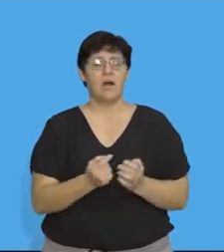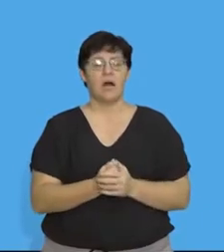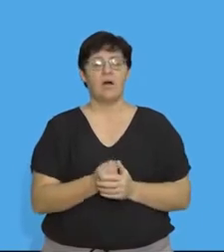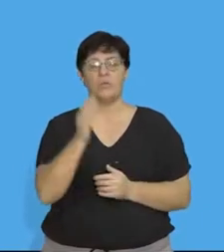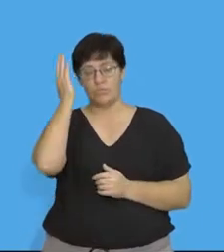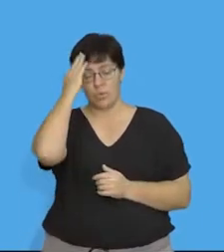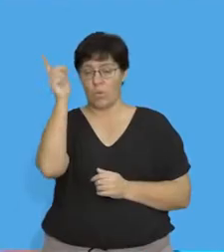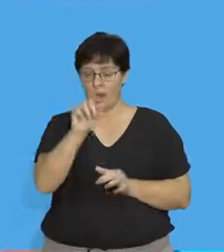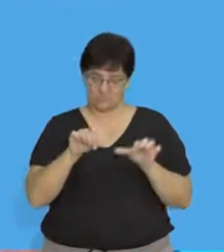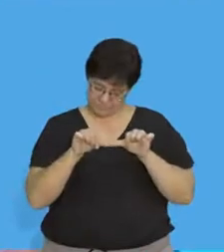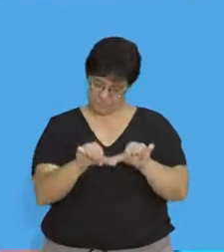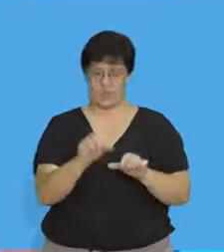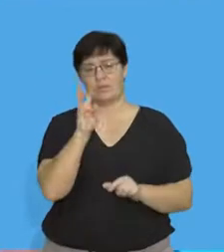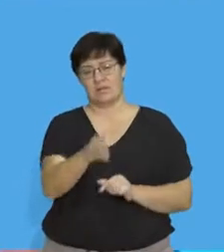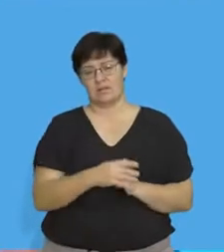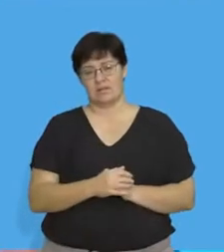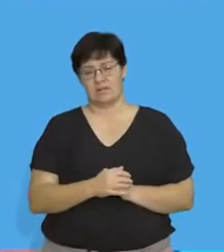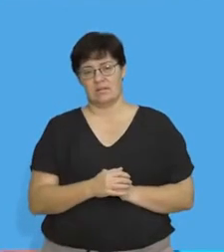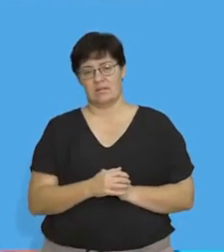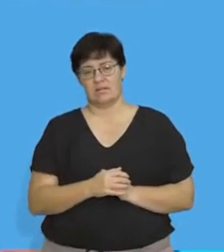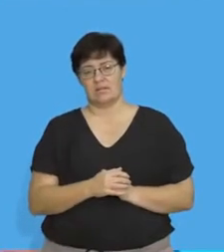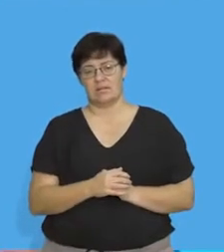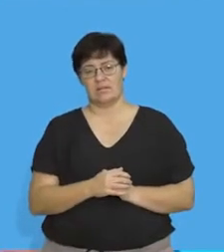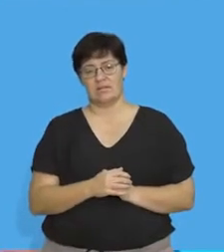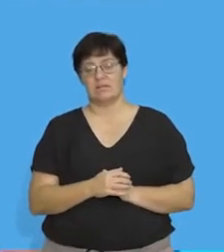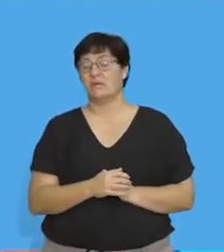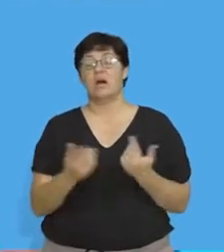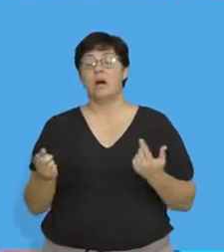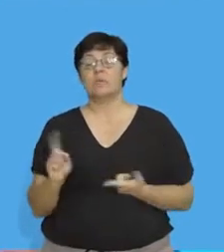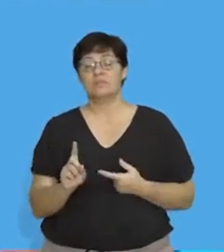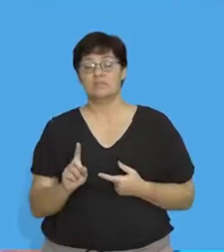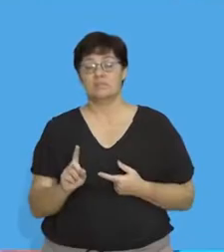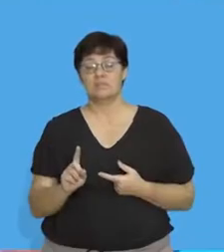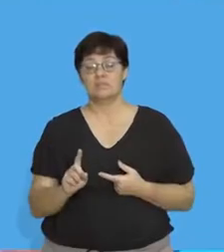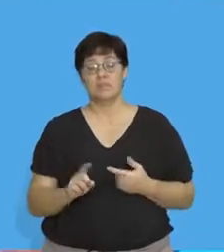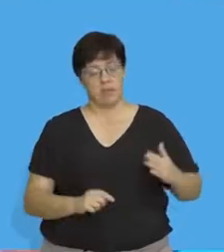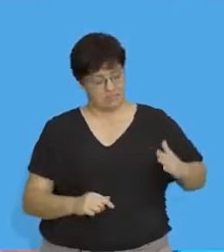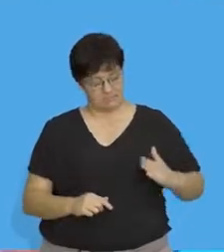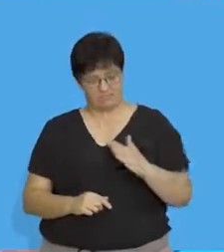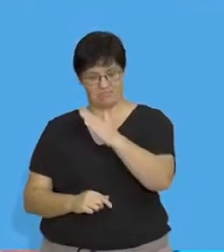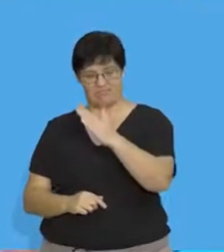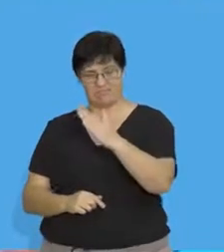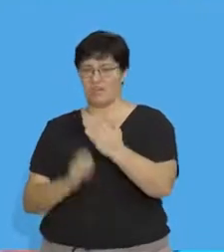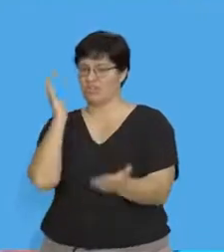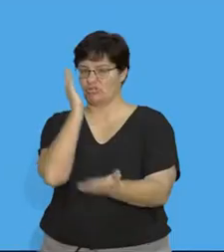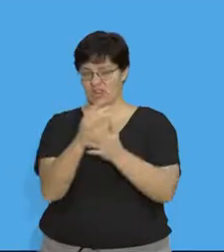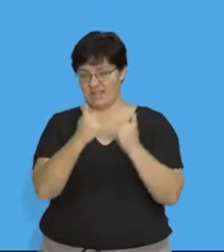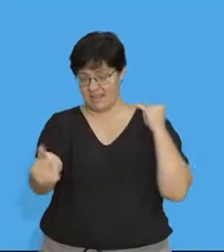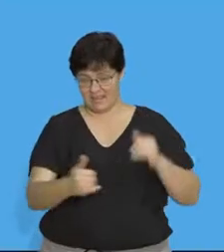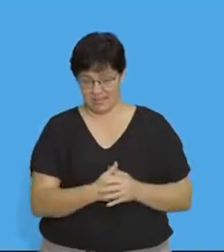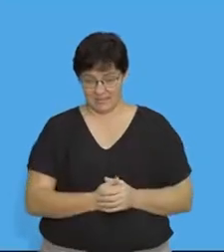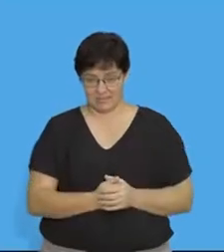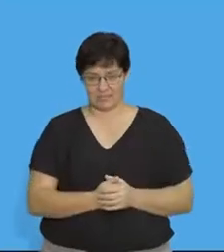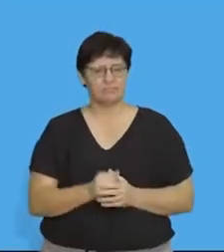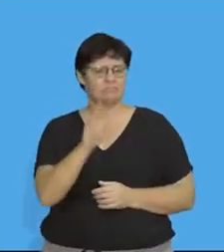be consistent. The only time there's a consistent gradient is if you have a straight line graph. So let's have a look and